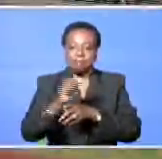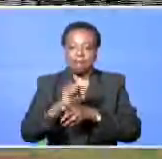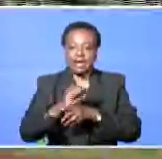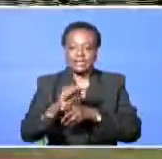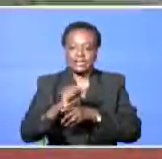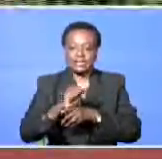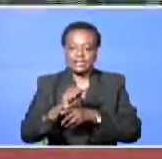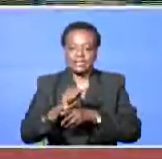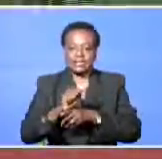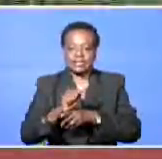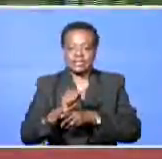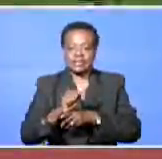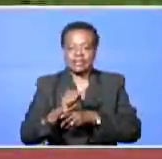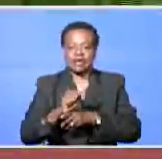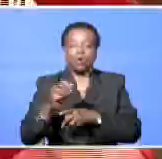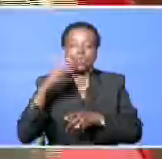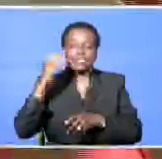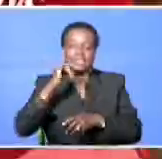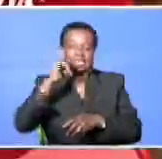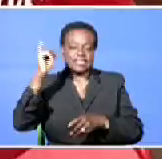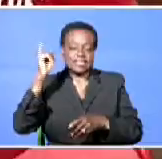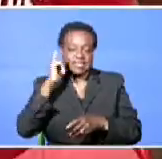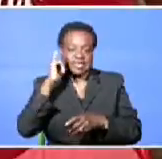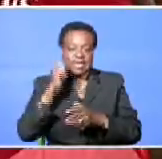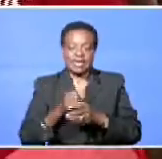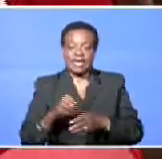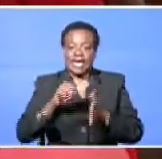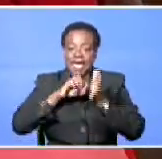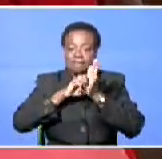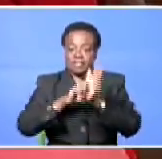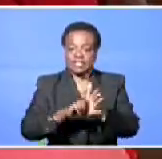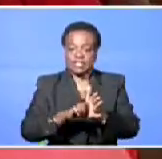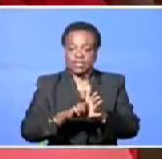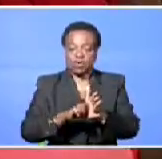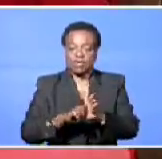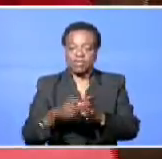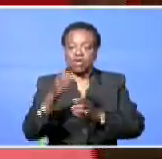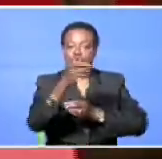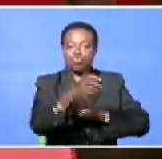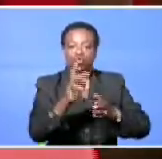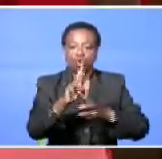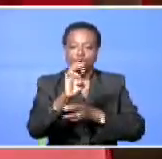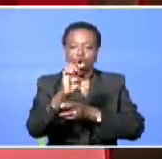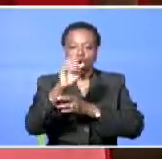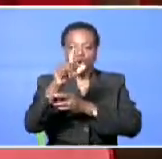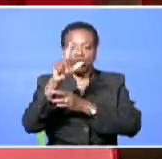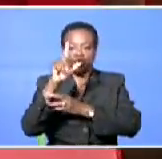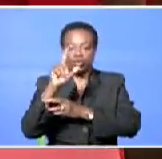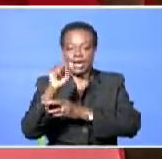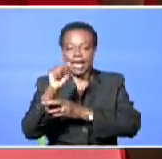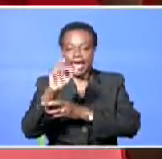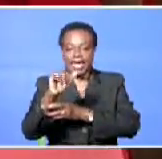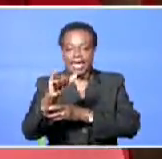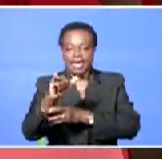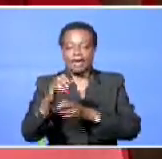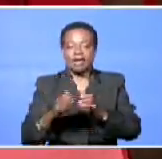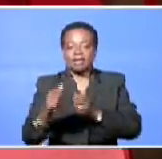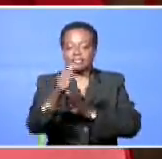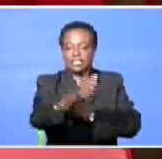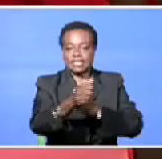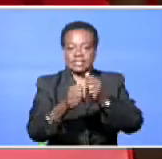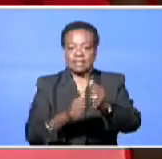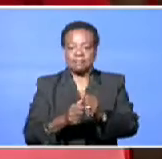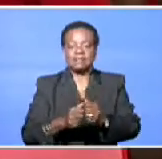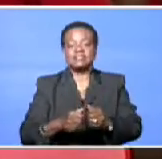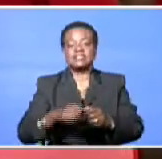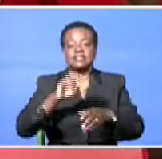relay exchanges. This year's team, 50 members strong, and it includes first-timers Marcus and Joseph, Stephen